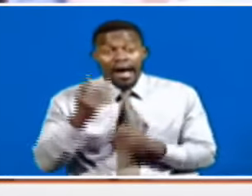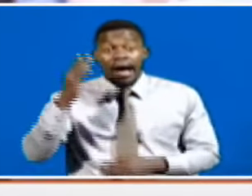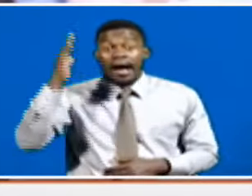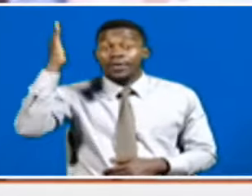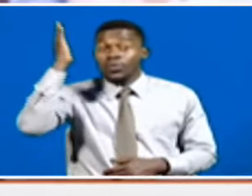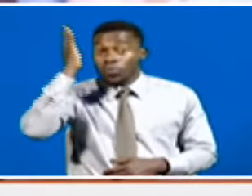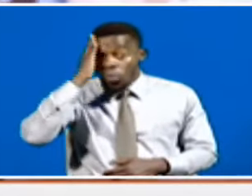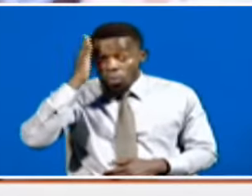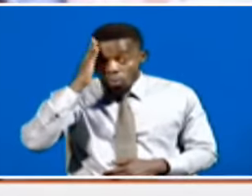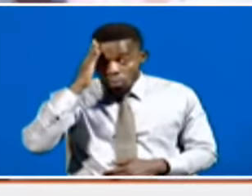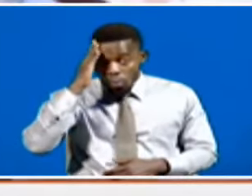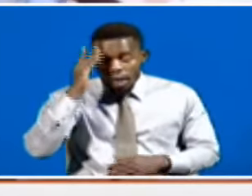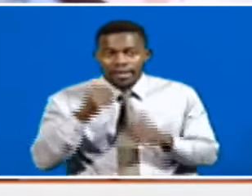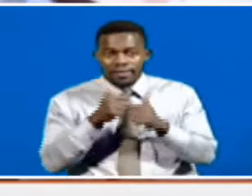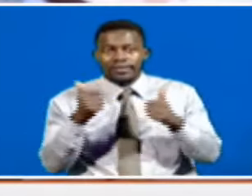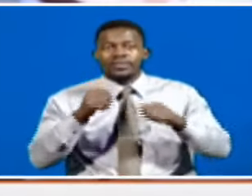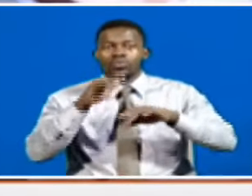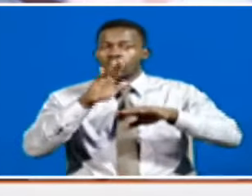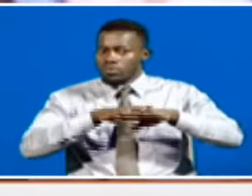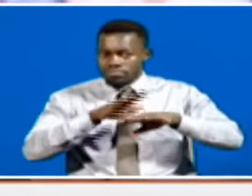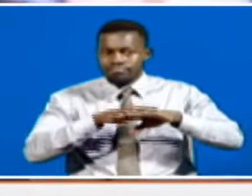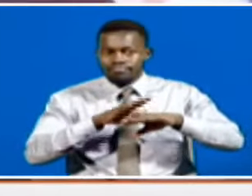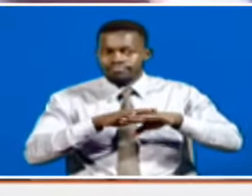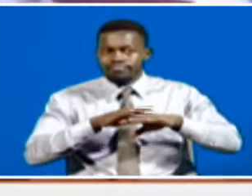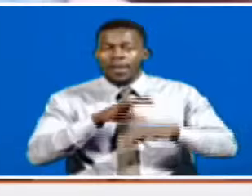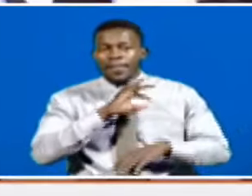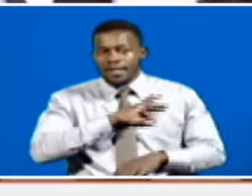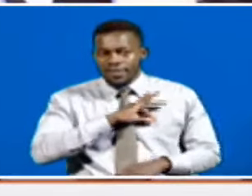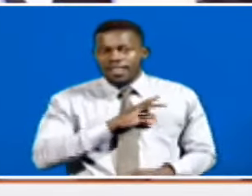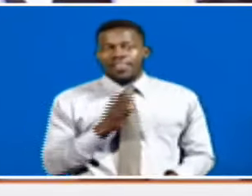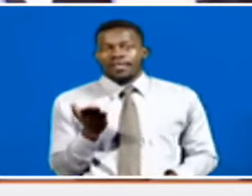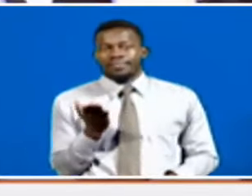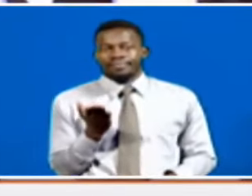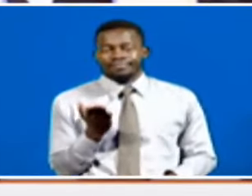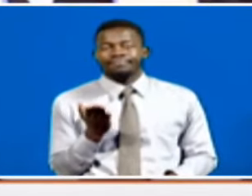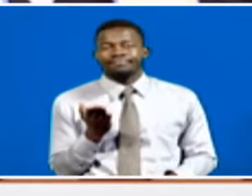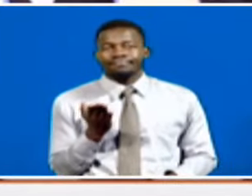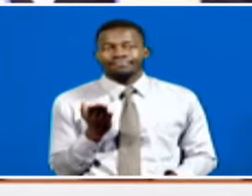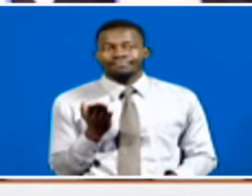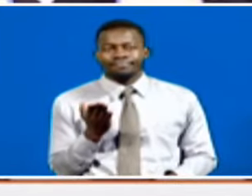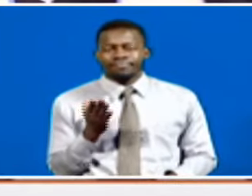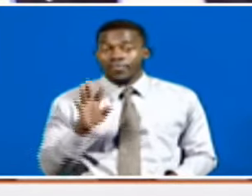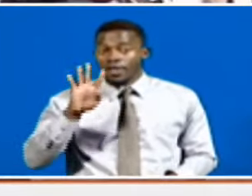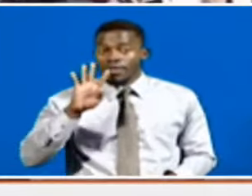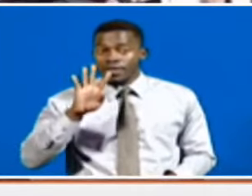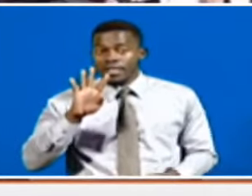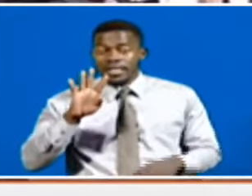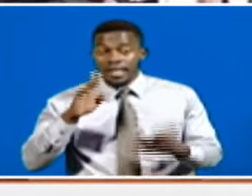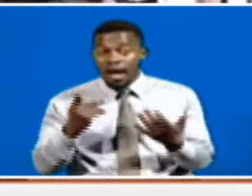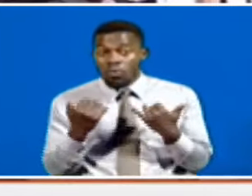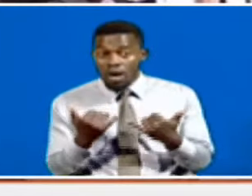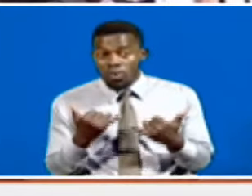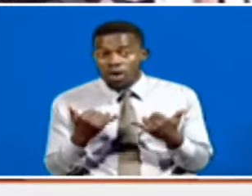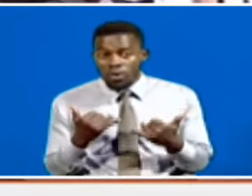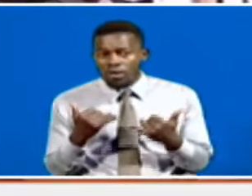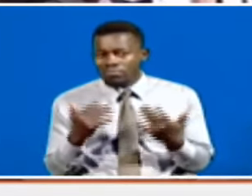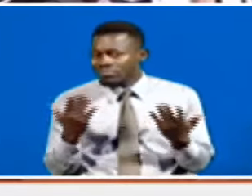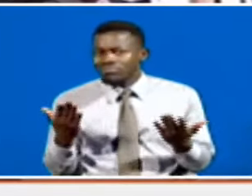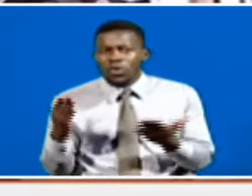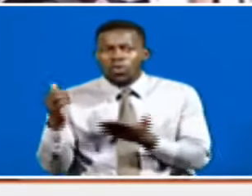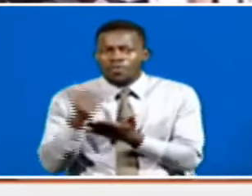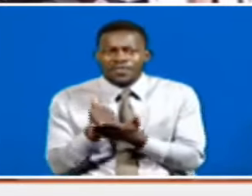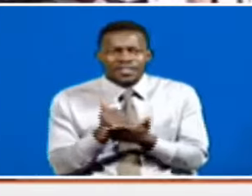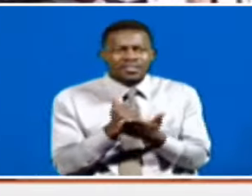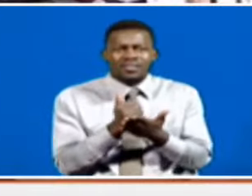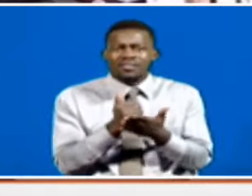that it's good and I'm earning something. For years, white-collar jobs have been publicized at the preserve